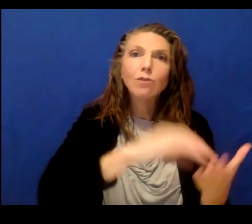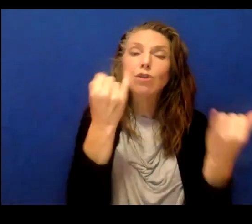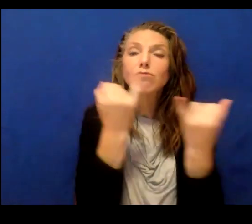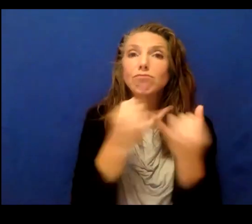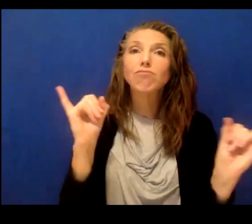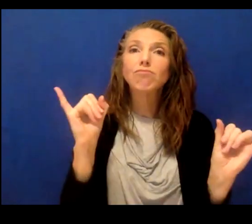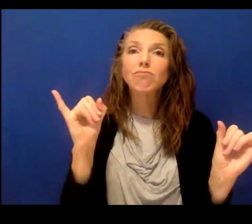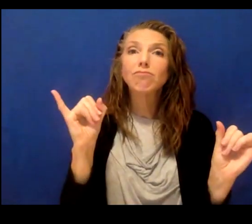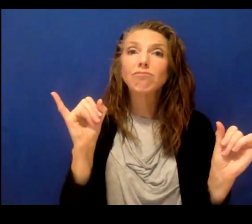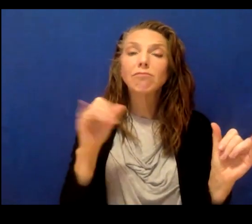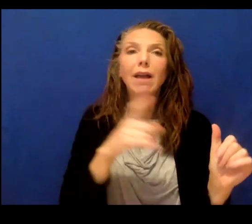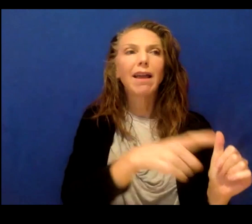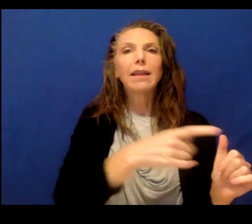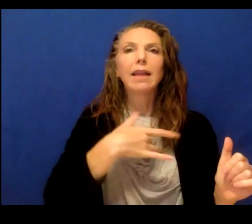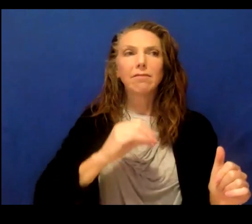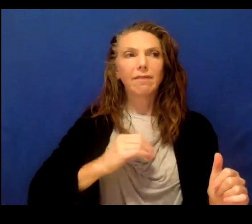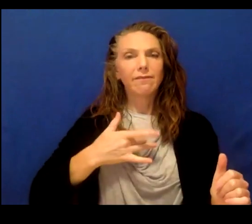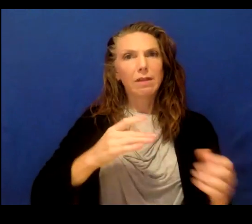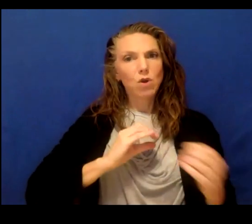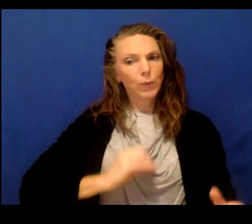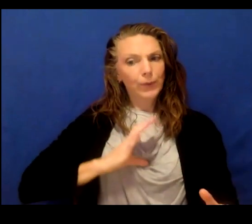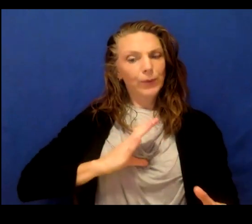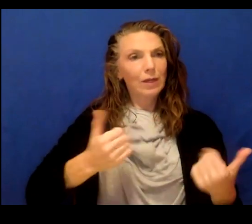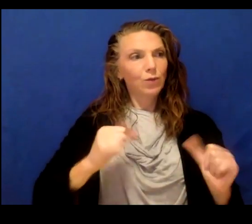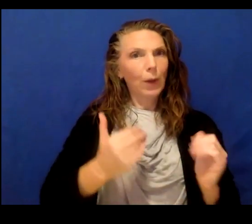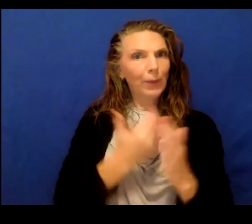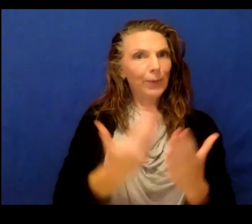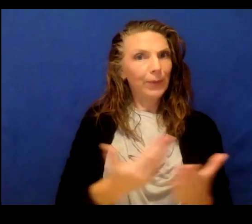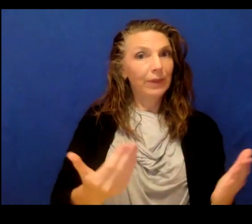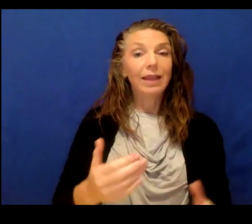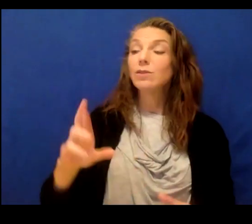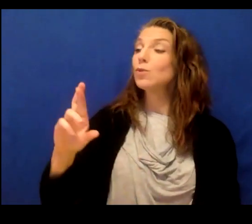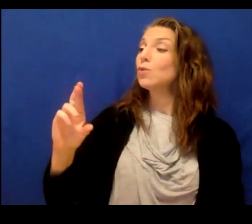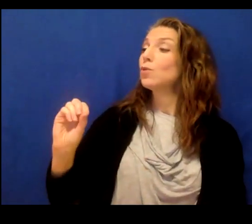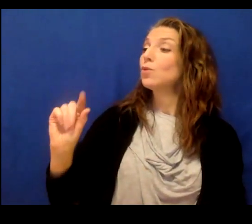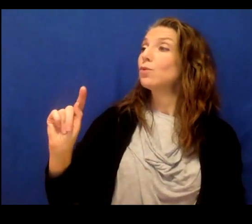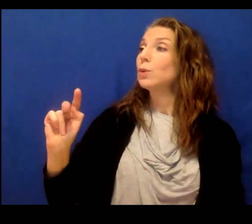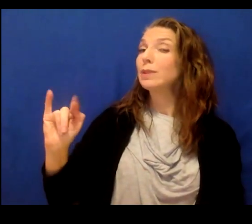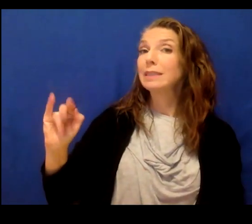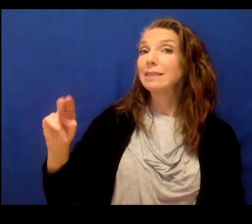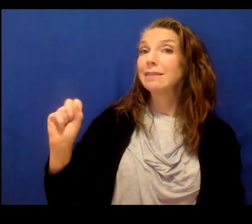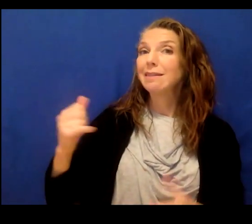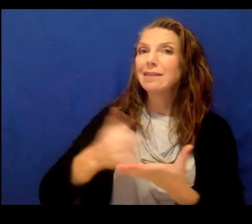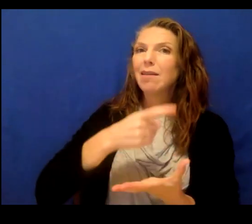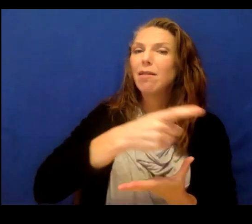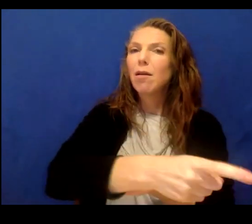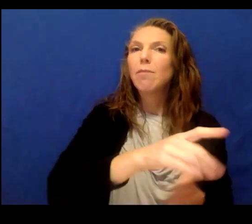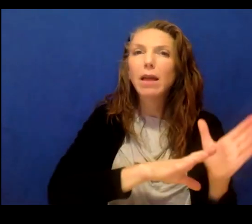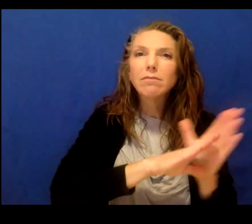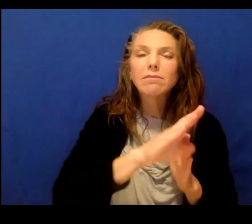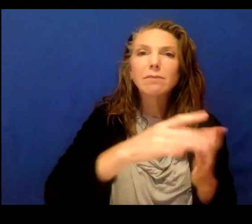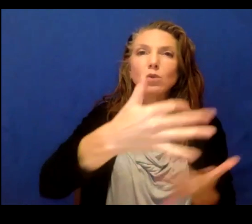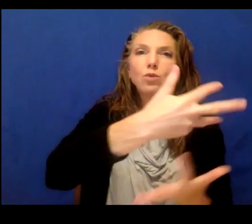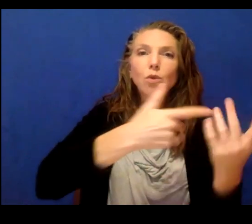autonomy and build confidence and try new things. And routines also help young children develop social and